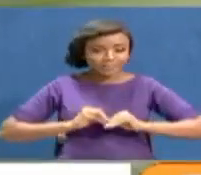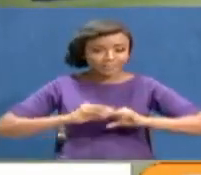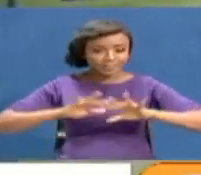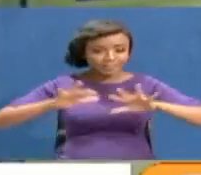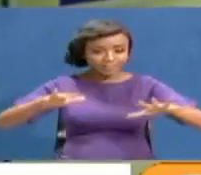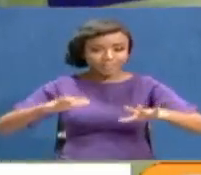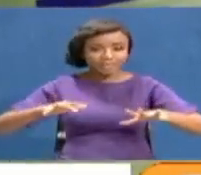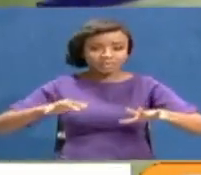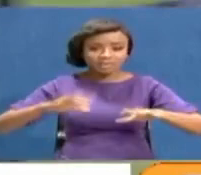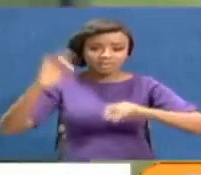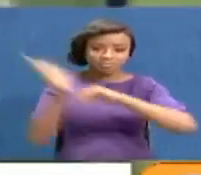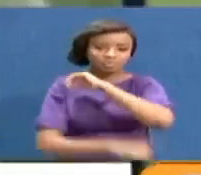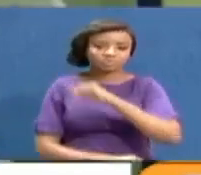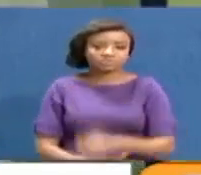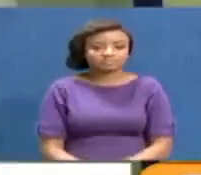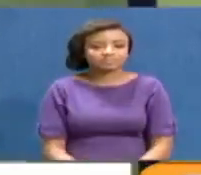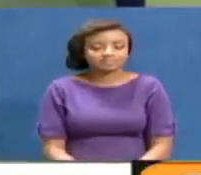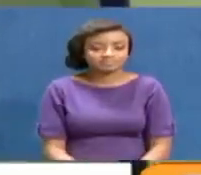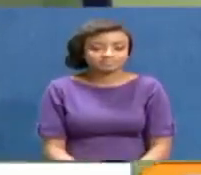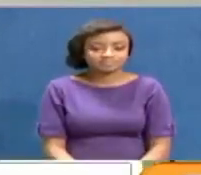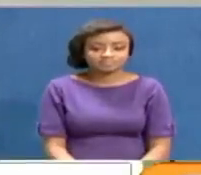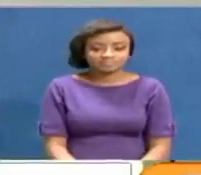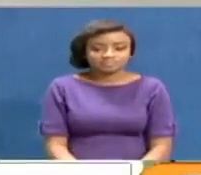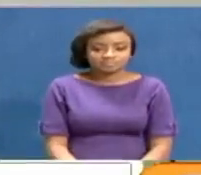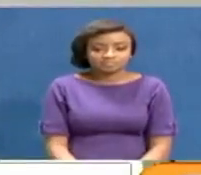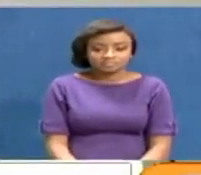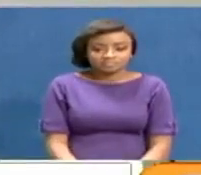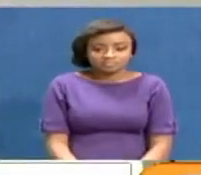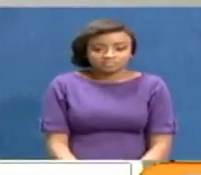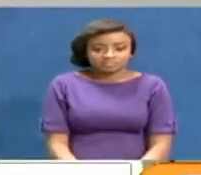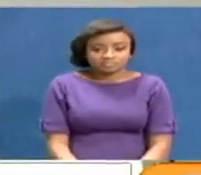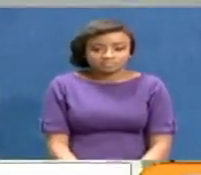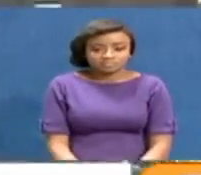it is moving from bad to worse. Dorcas Wangira, Citizen TV, Nairobi.